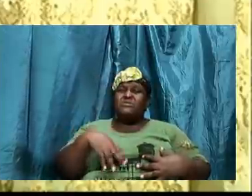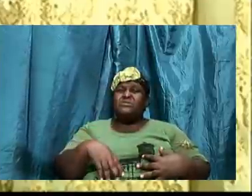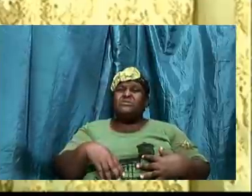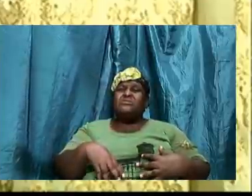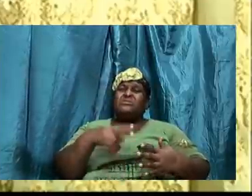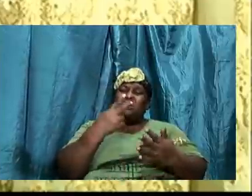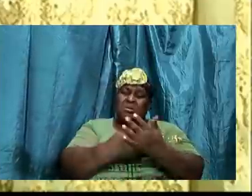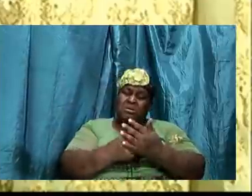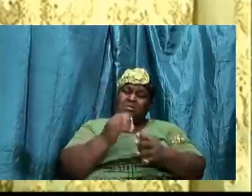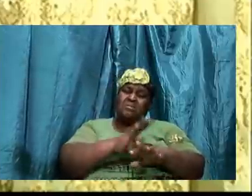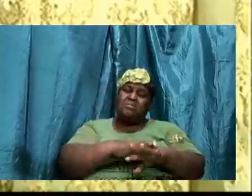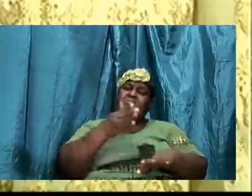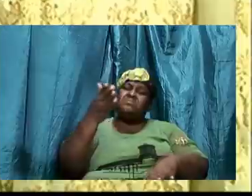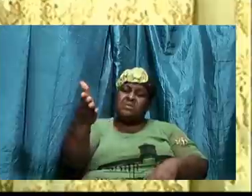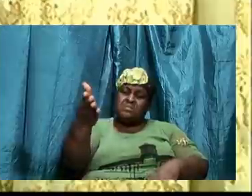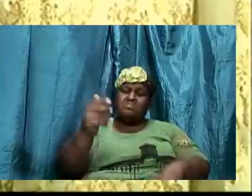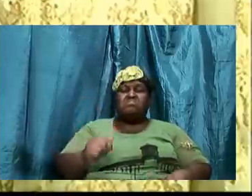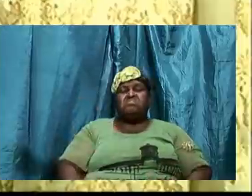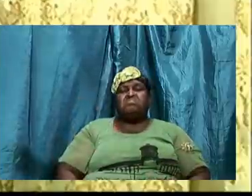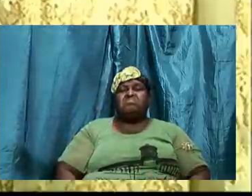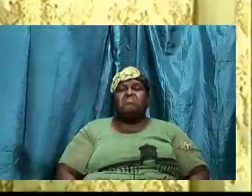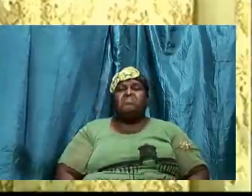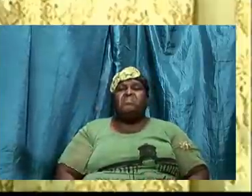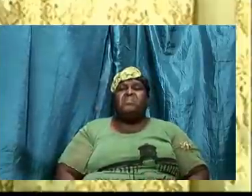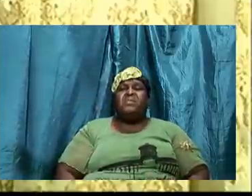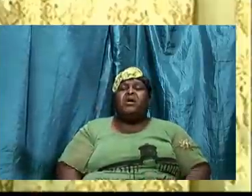them. Hallelujah. I am